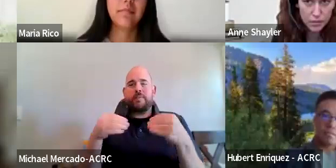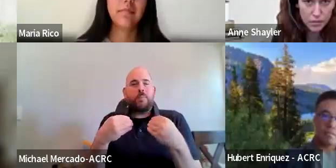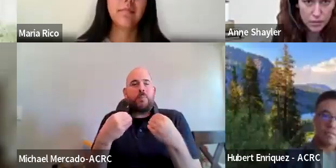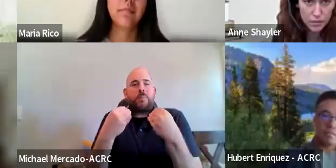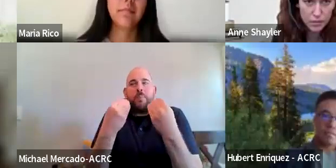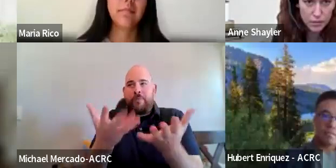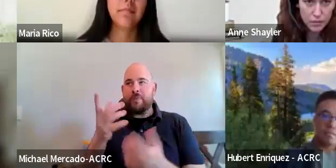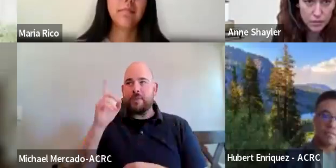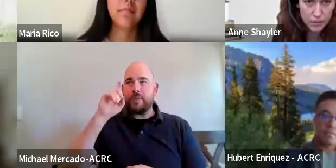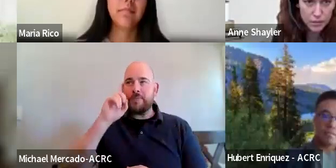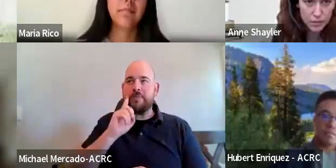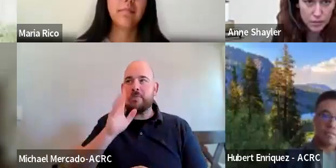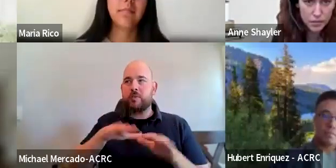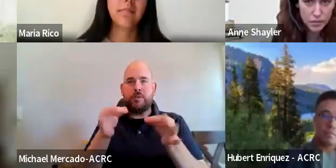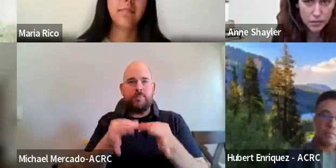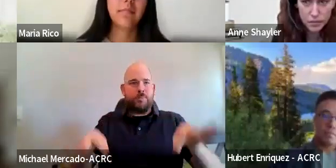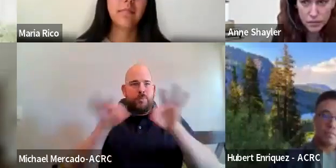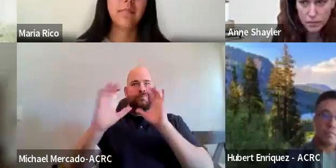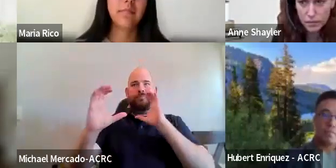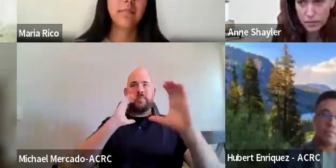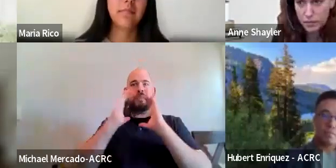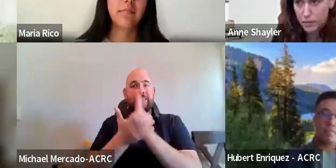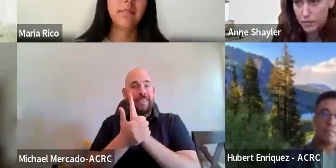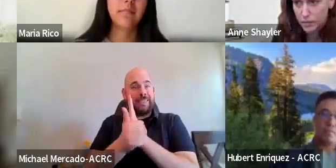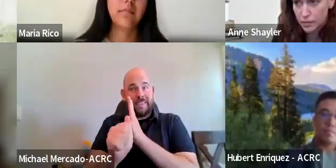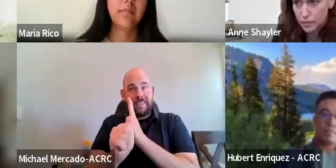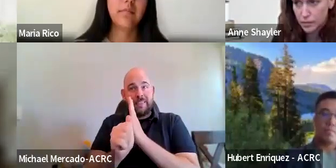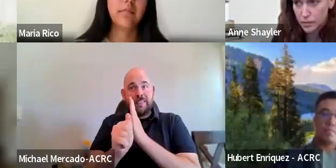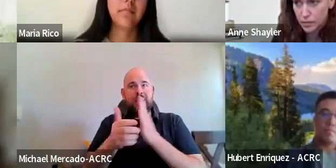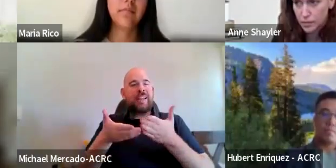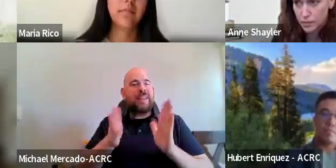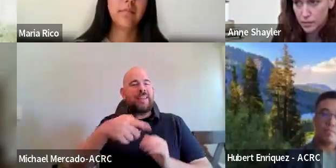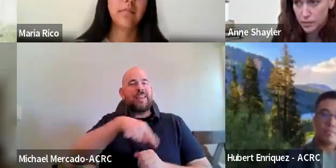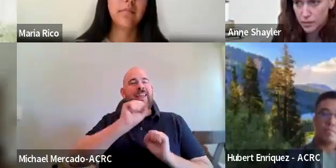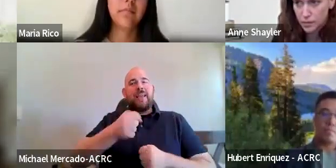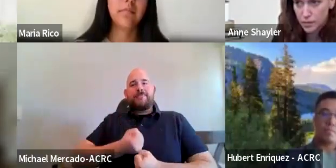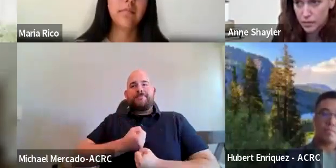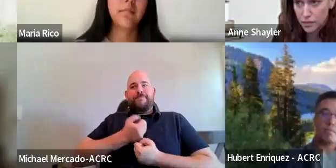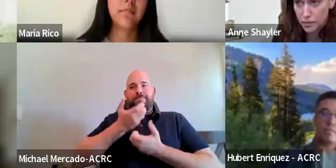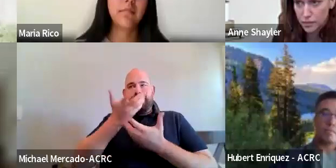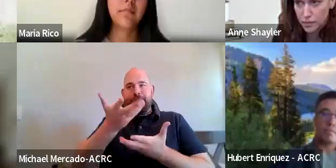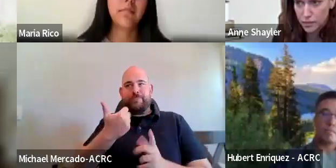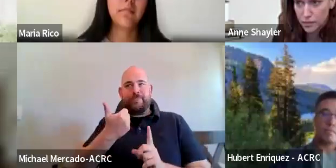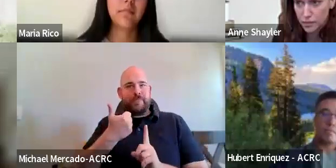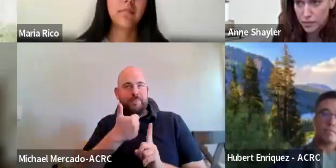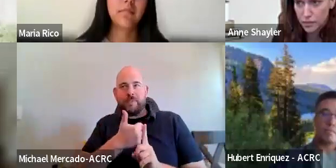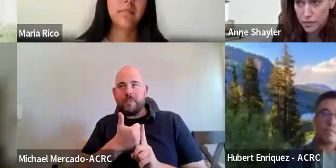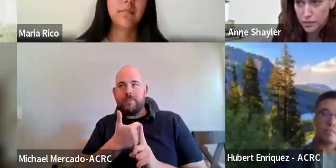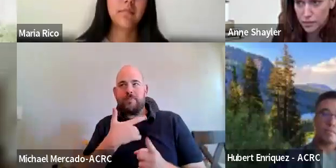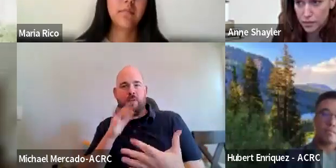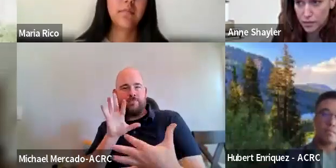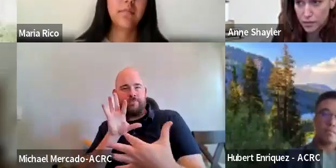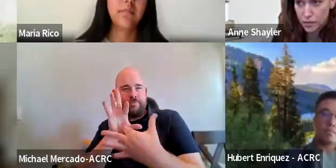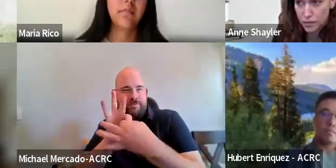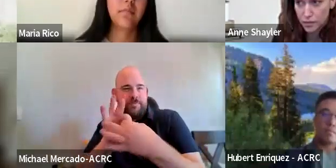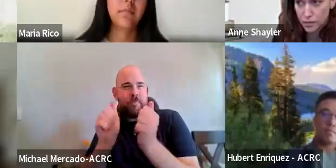ASL is a natural and complete language, and providing that language to deaf children will allow them